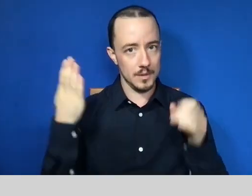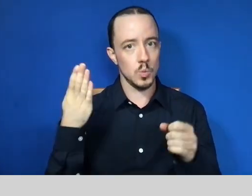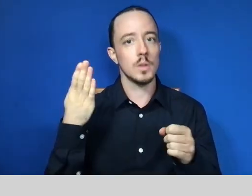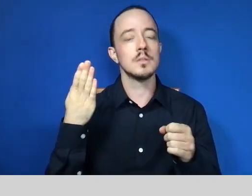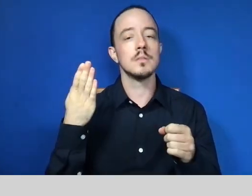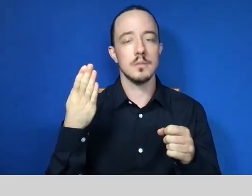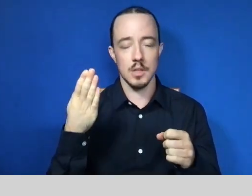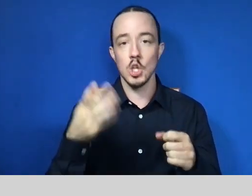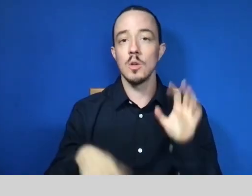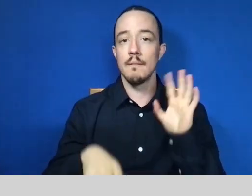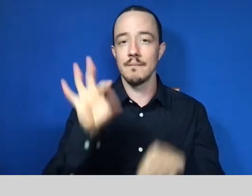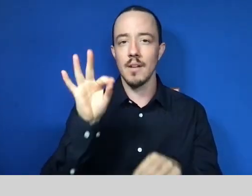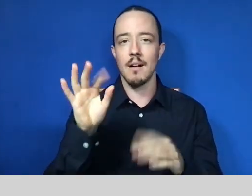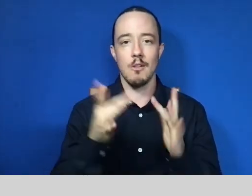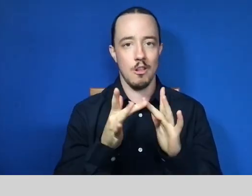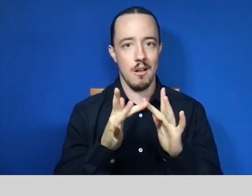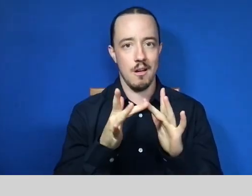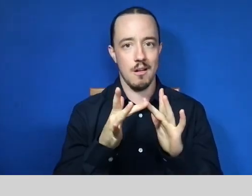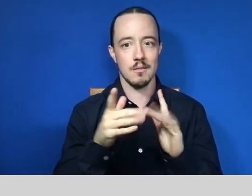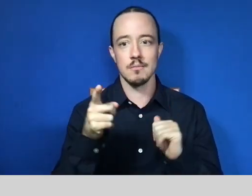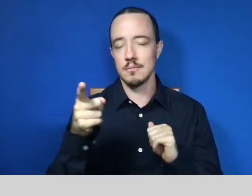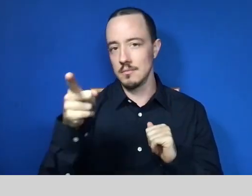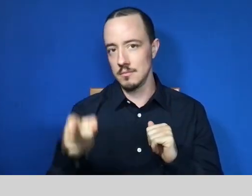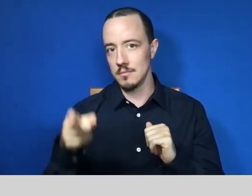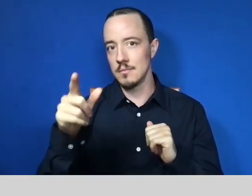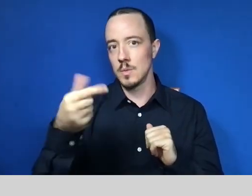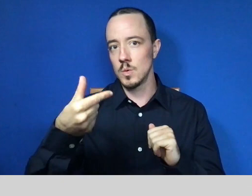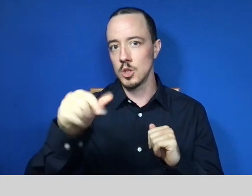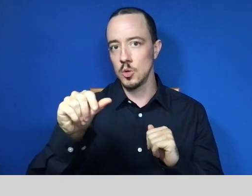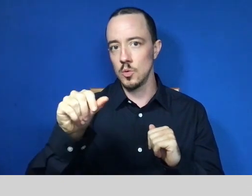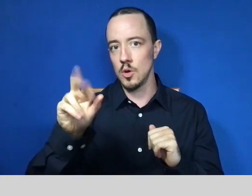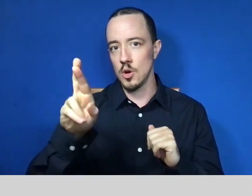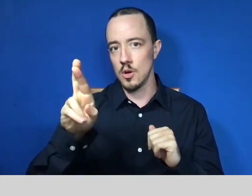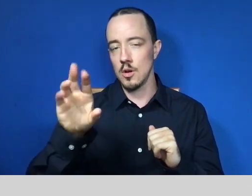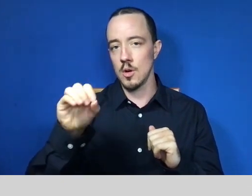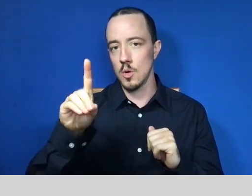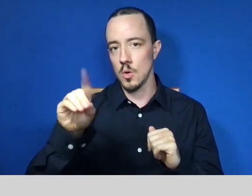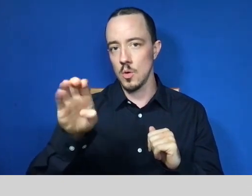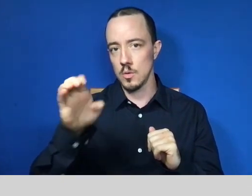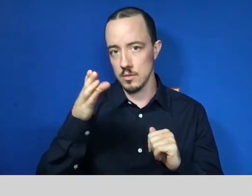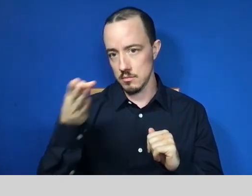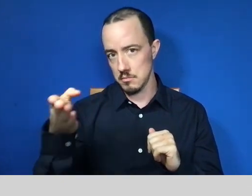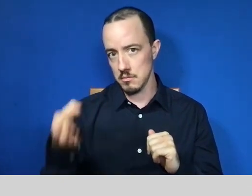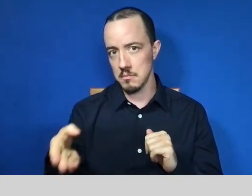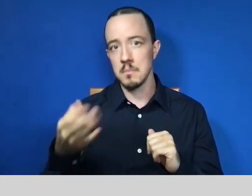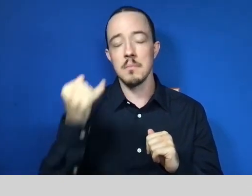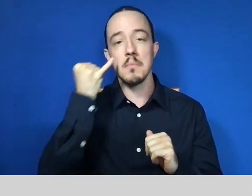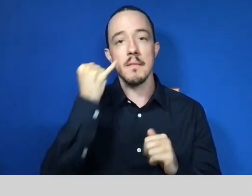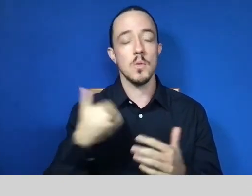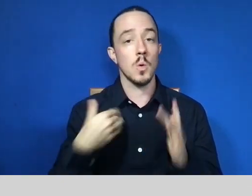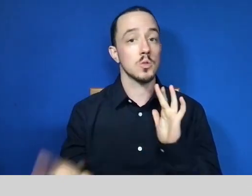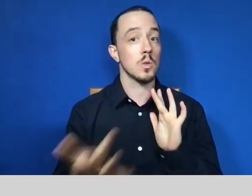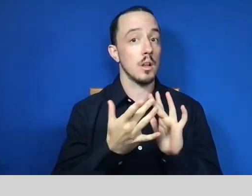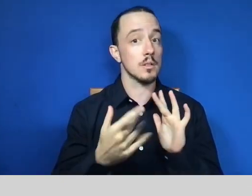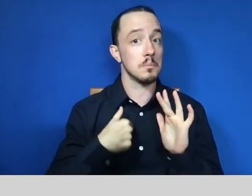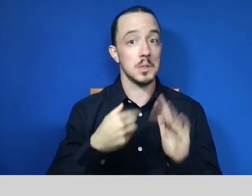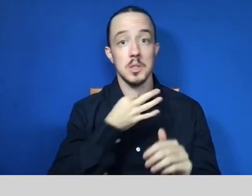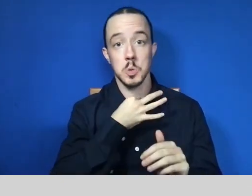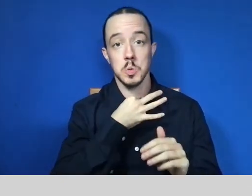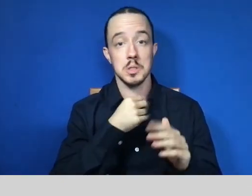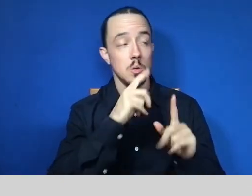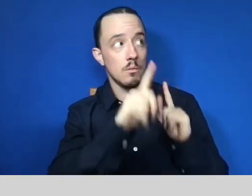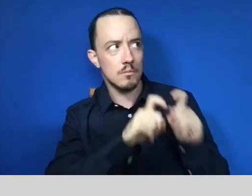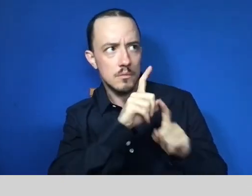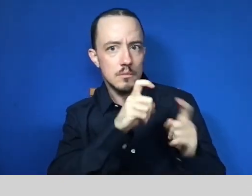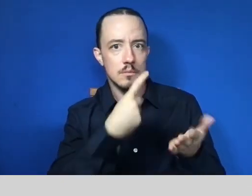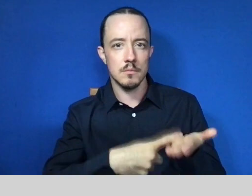open source now. You can find it by the QR code at the bottom. And if you'd like to contact me